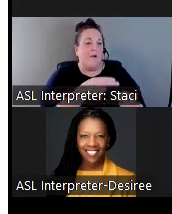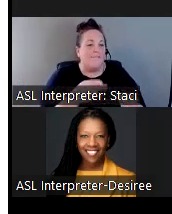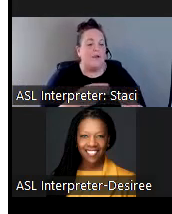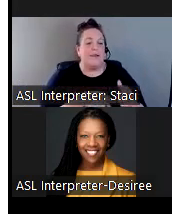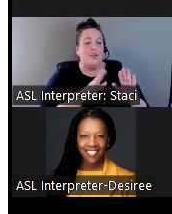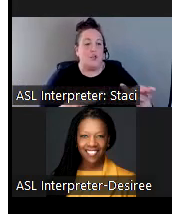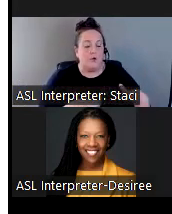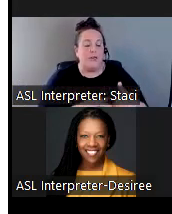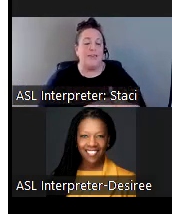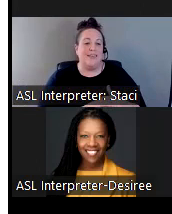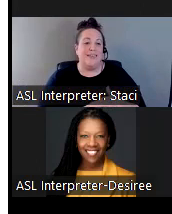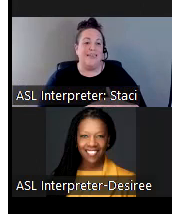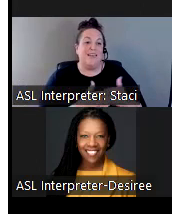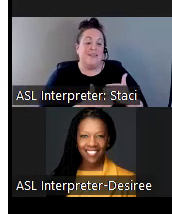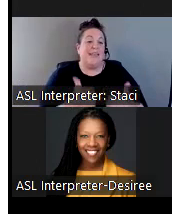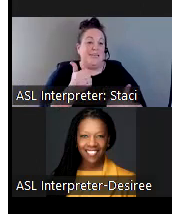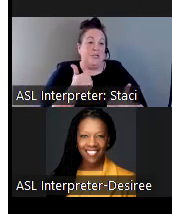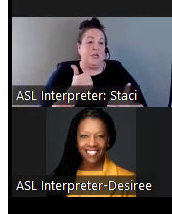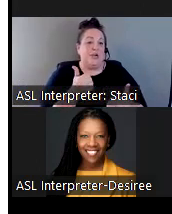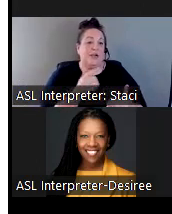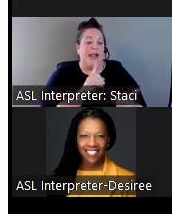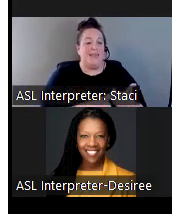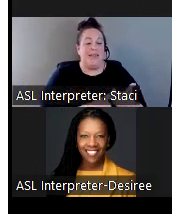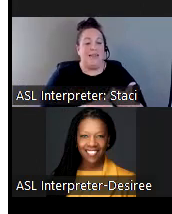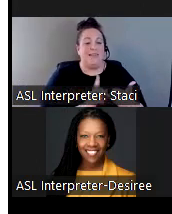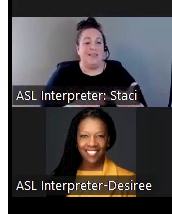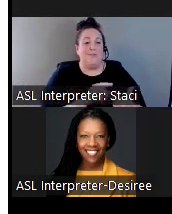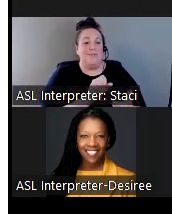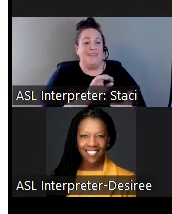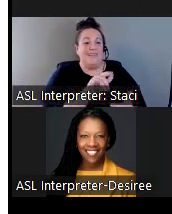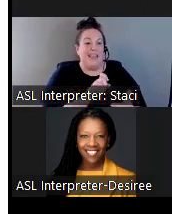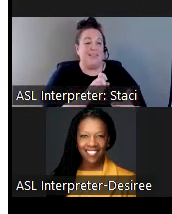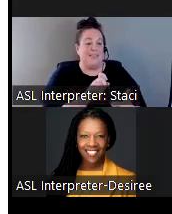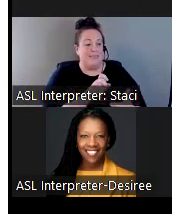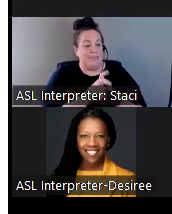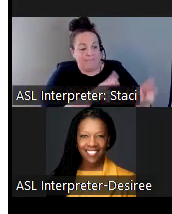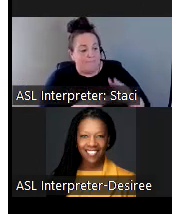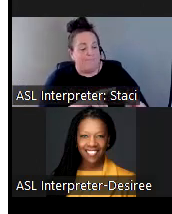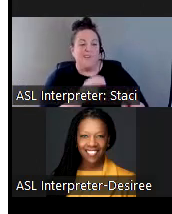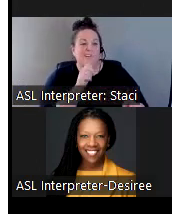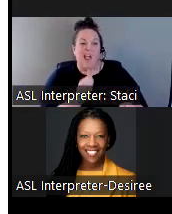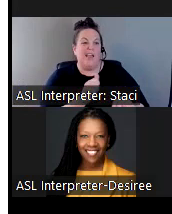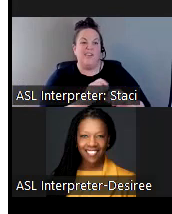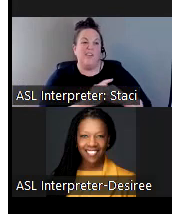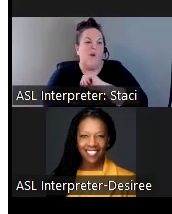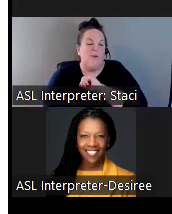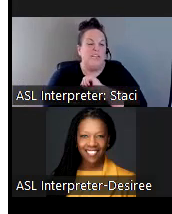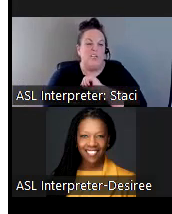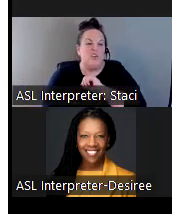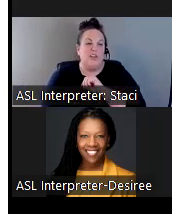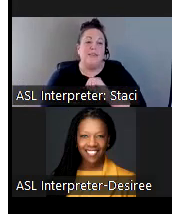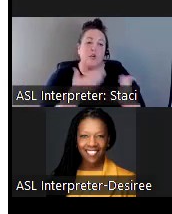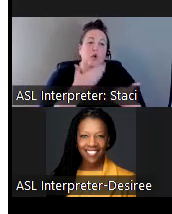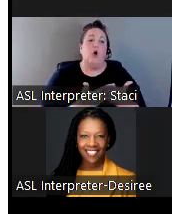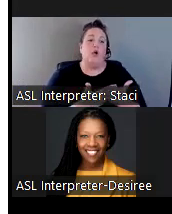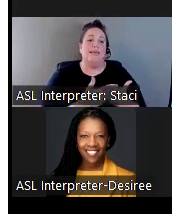children, it makes it easier for them because we know that those sites have been vetted. They're not garbage. They're not biased. They're going to be good